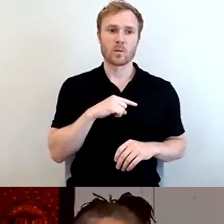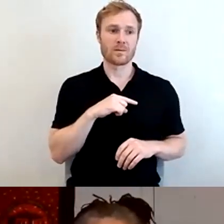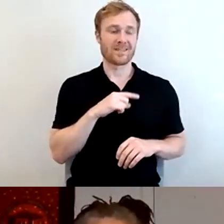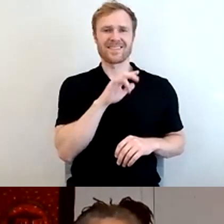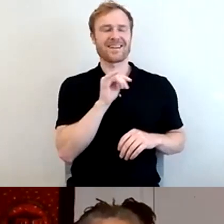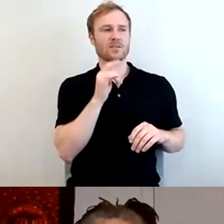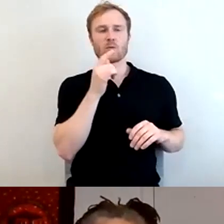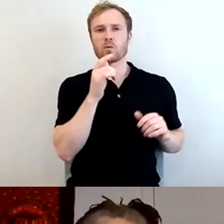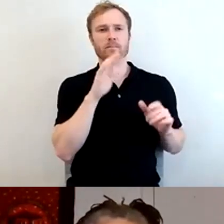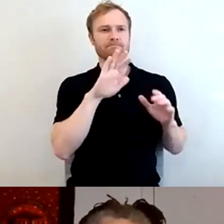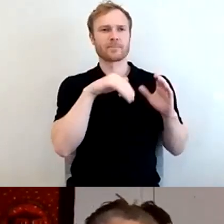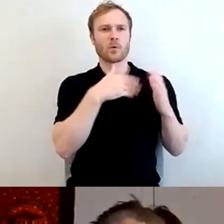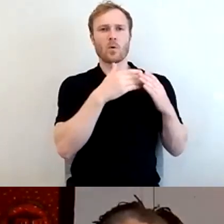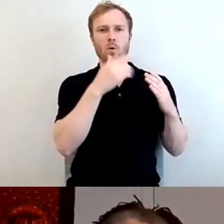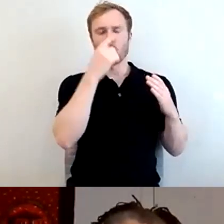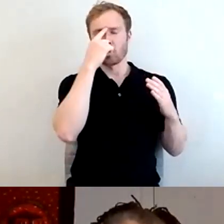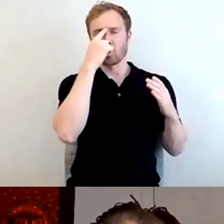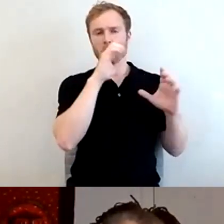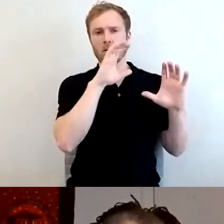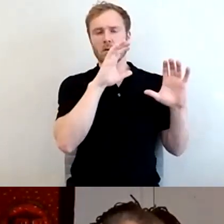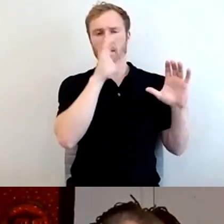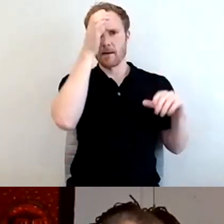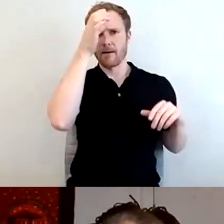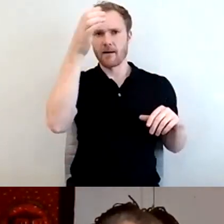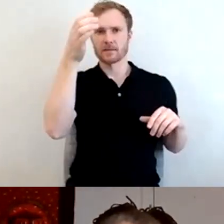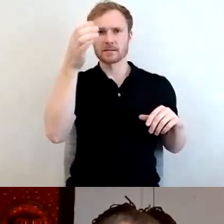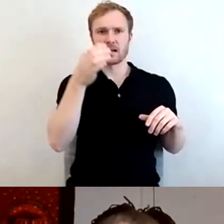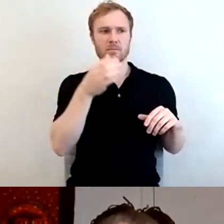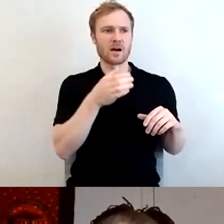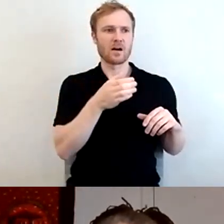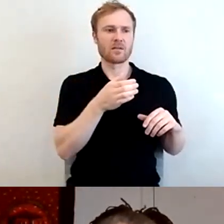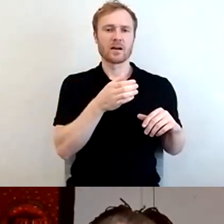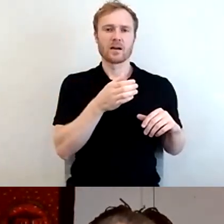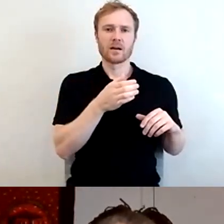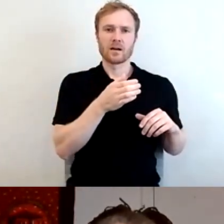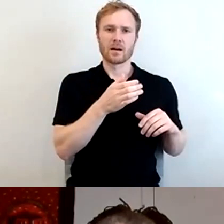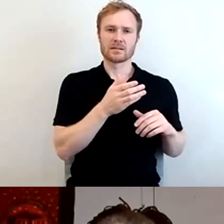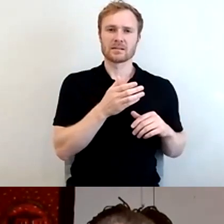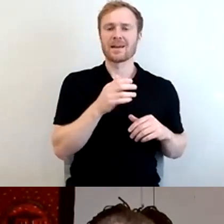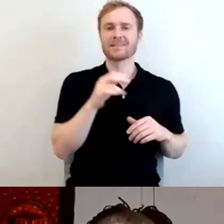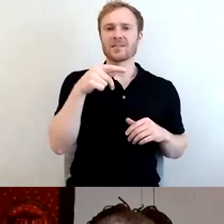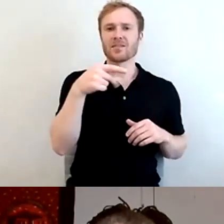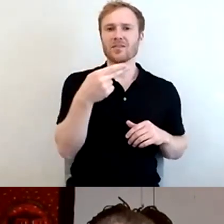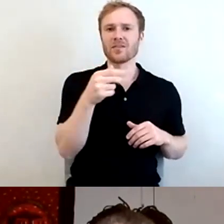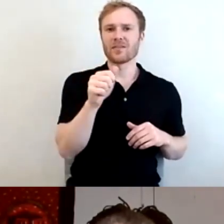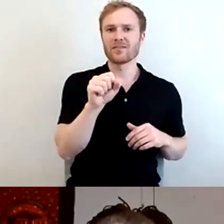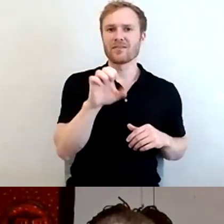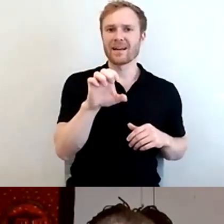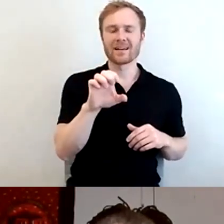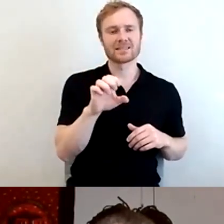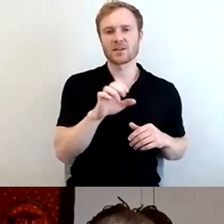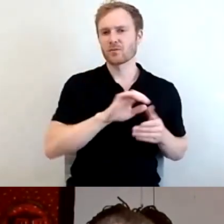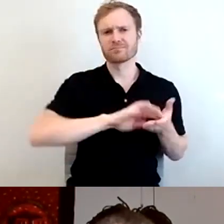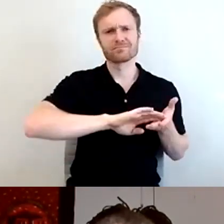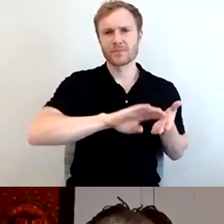whole ideology out. It's not a phase. And when a young person is dealing with